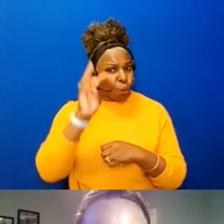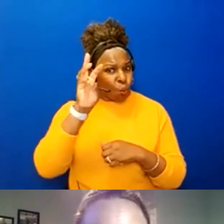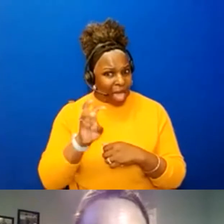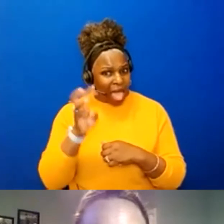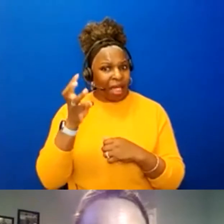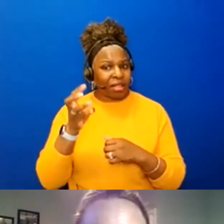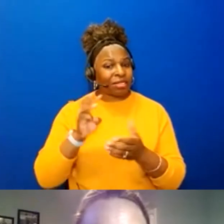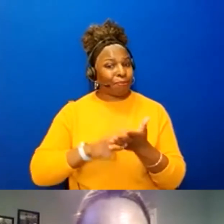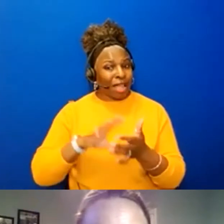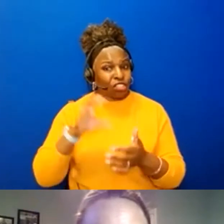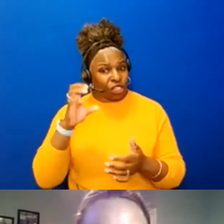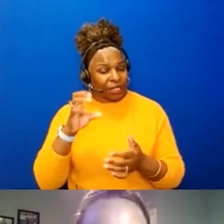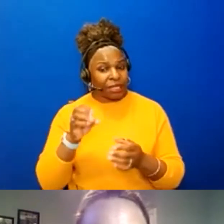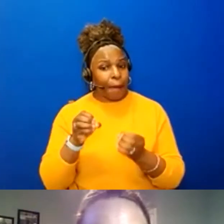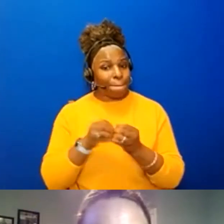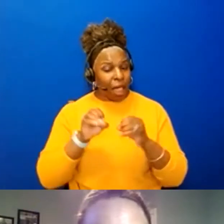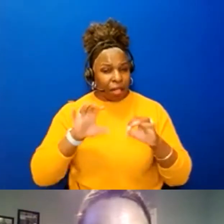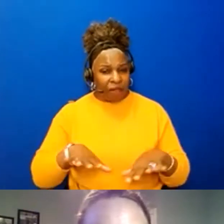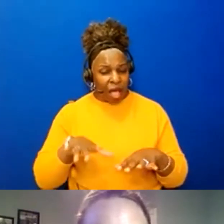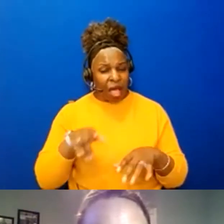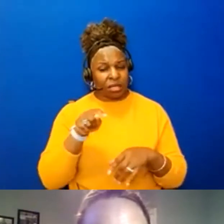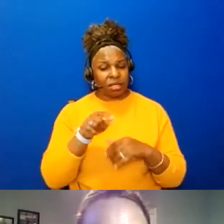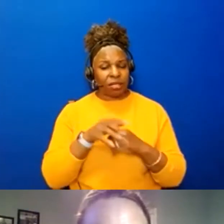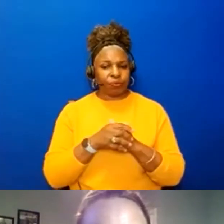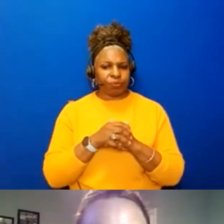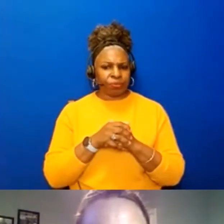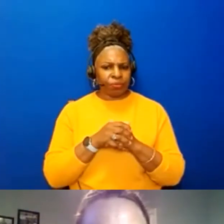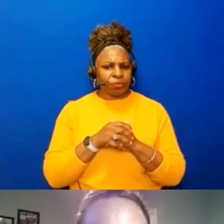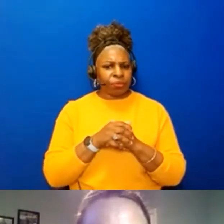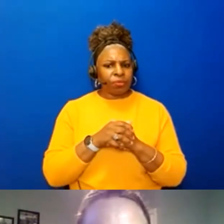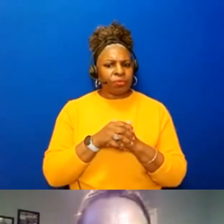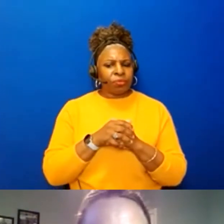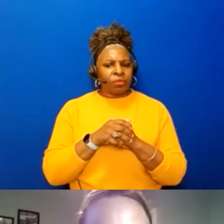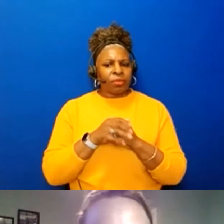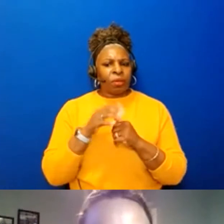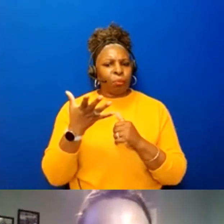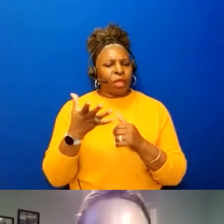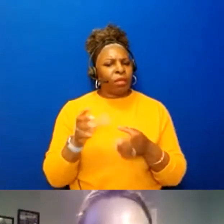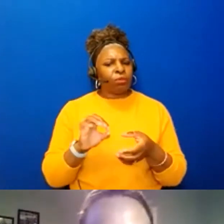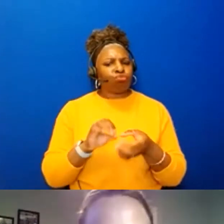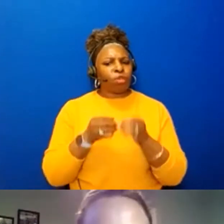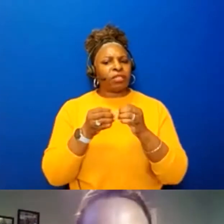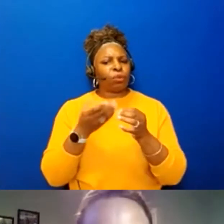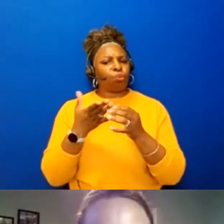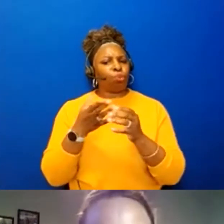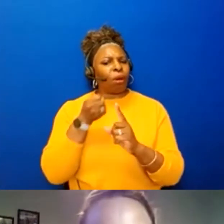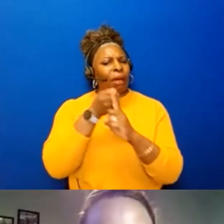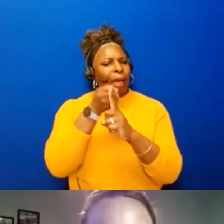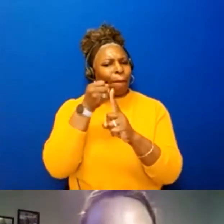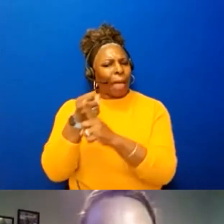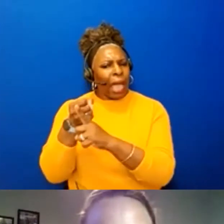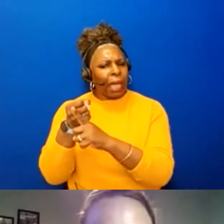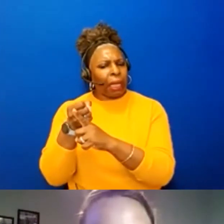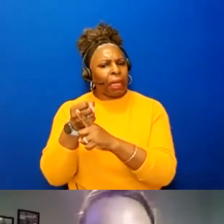basically come together through citizen reporting and local campaigning. And it's been